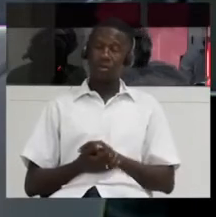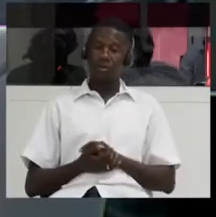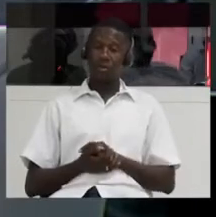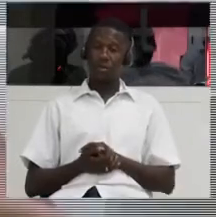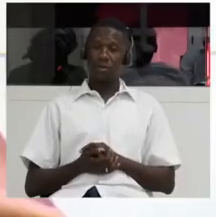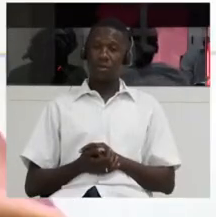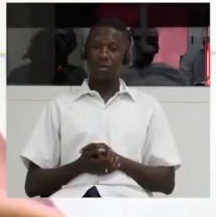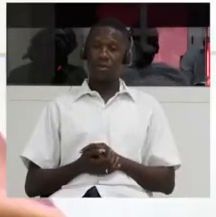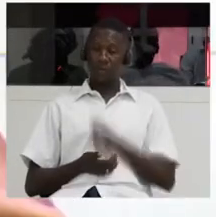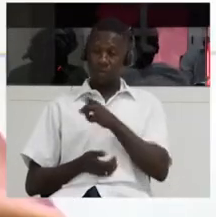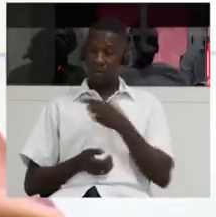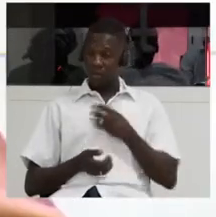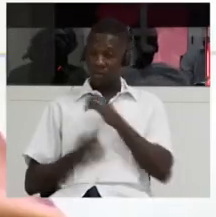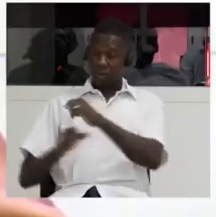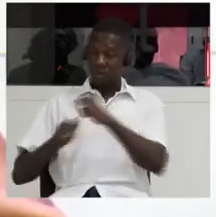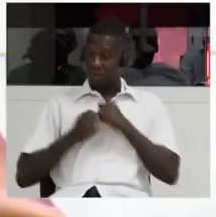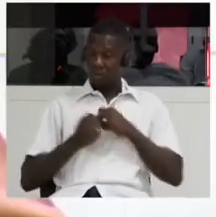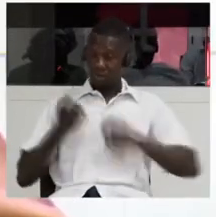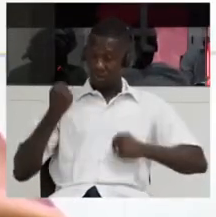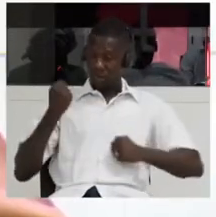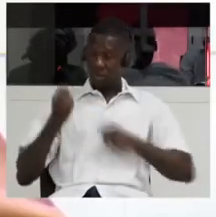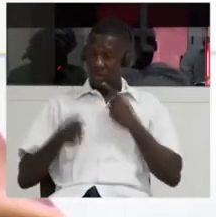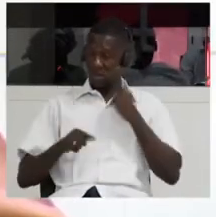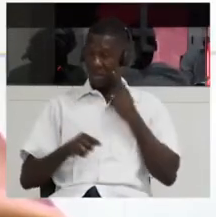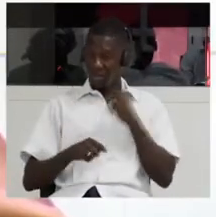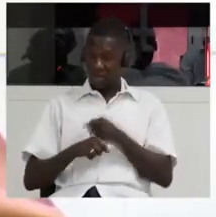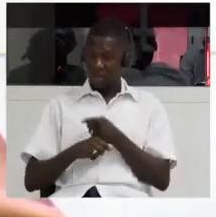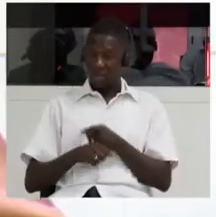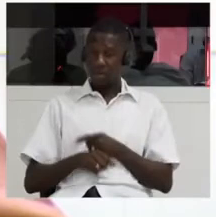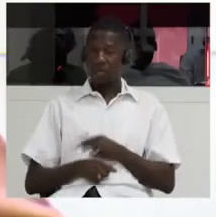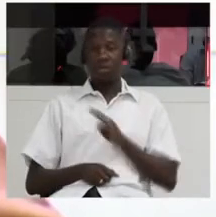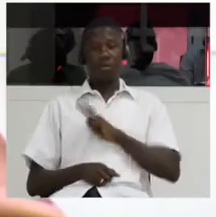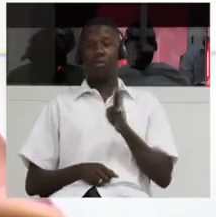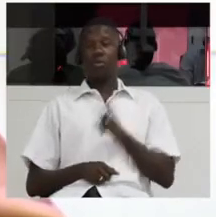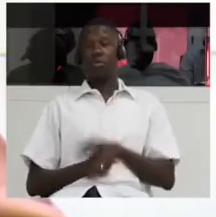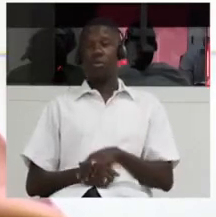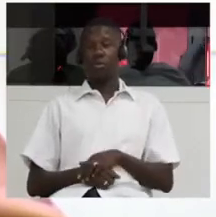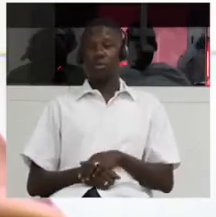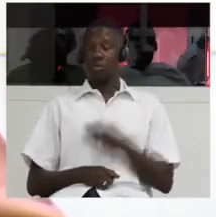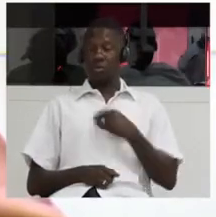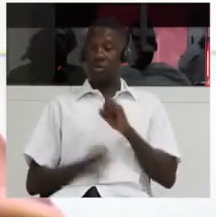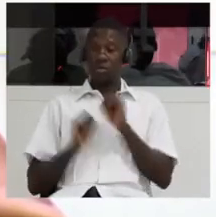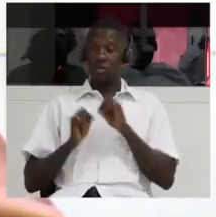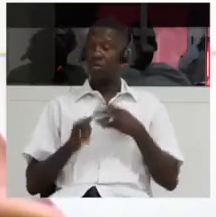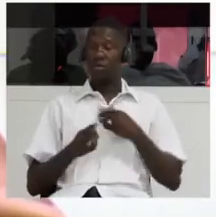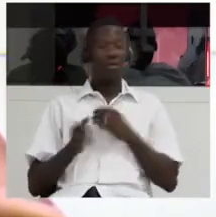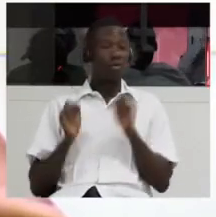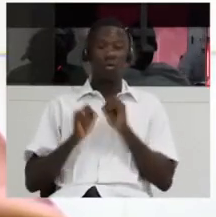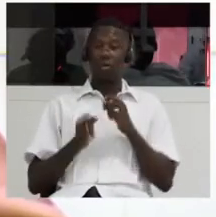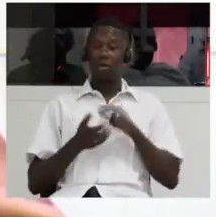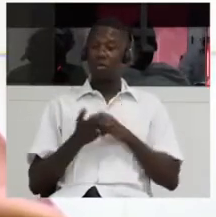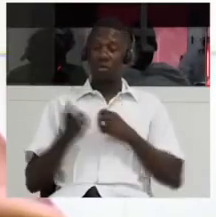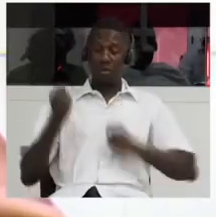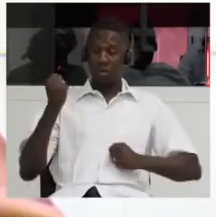this for this particular occasion? No, I particularly don't need to sign out because I'm always with my weapon.